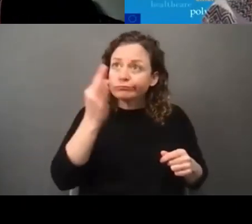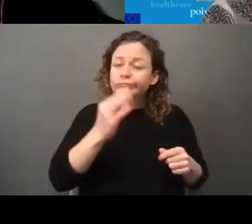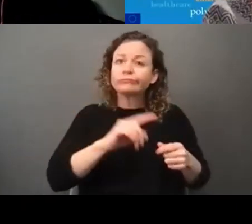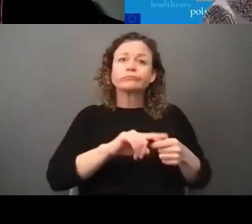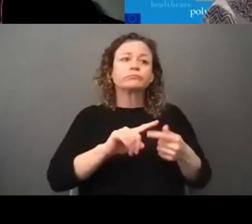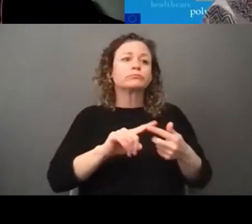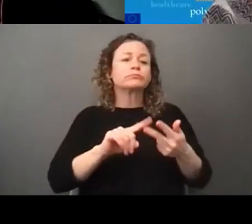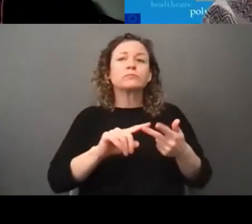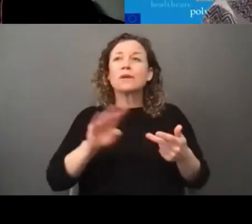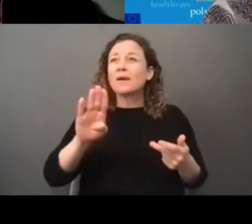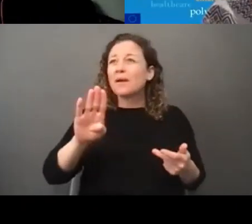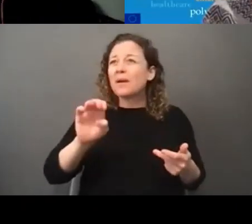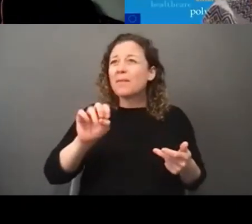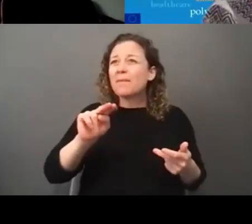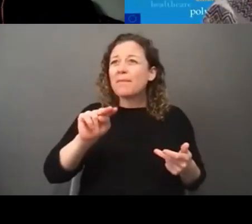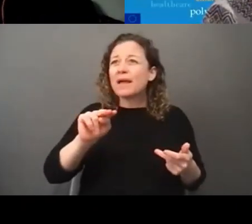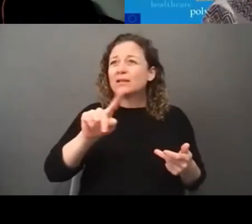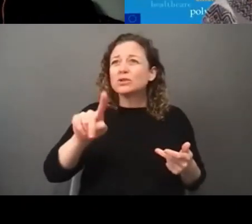So look,